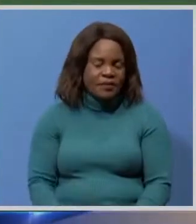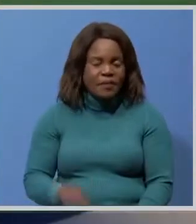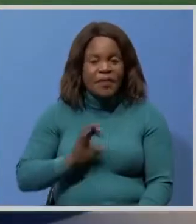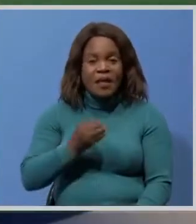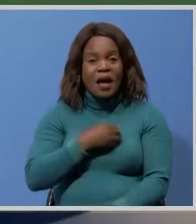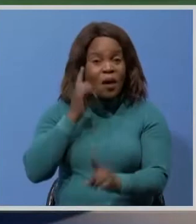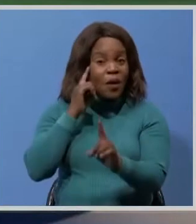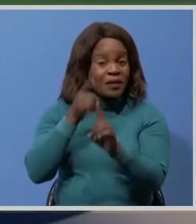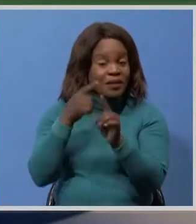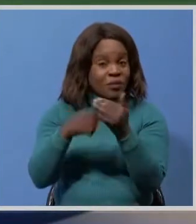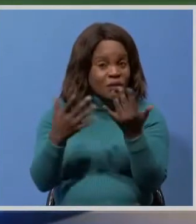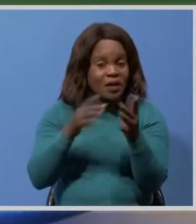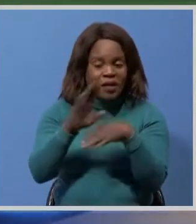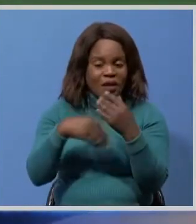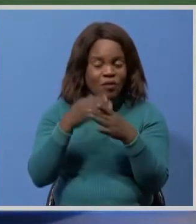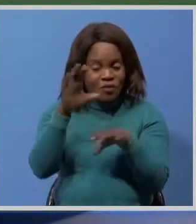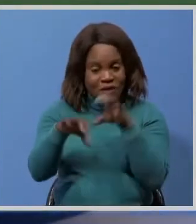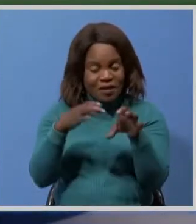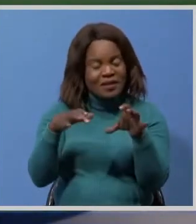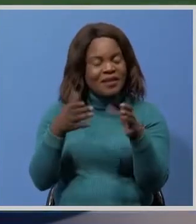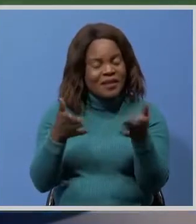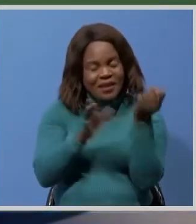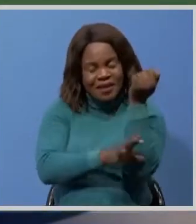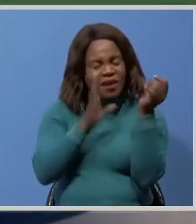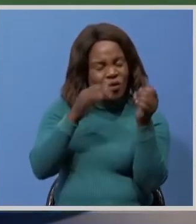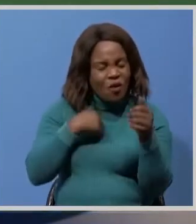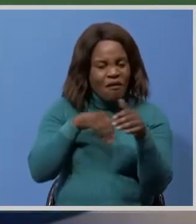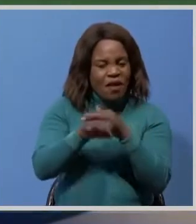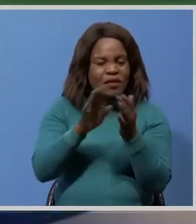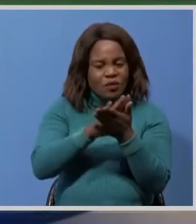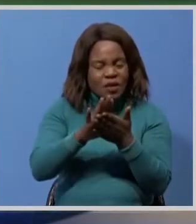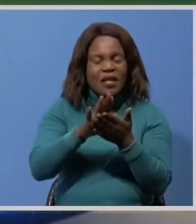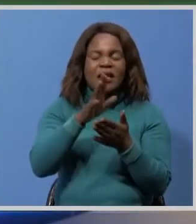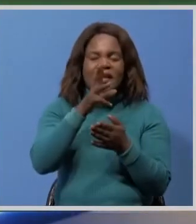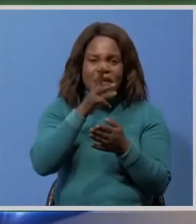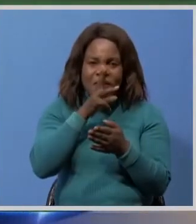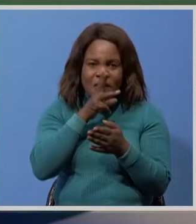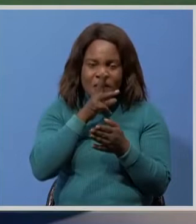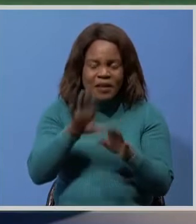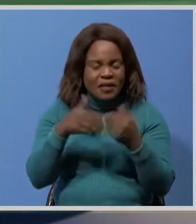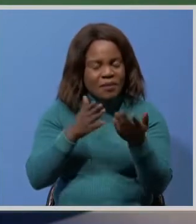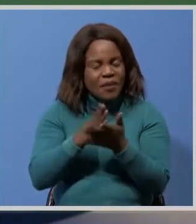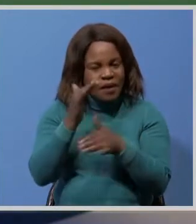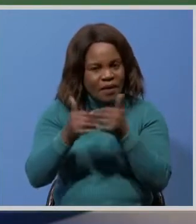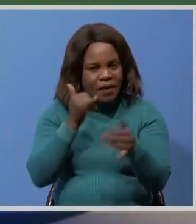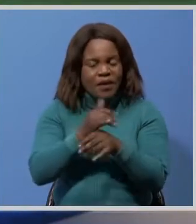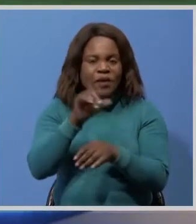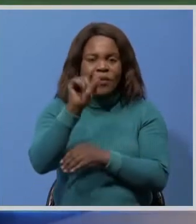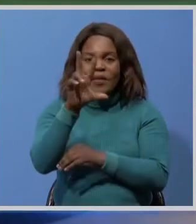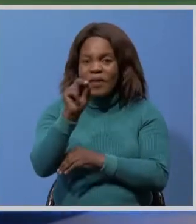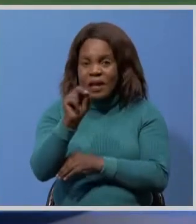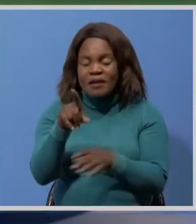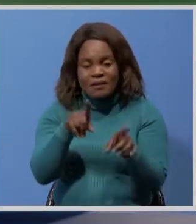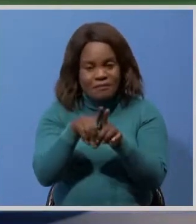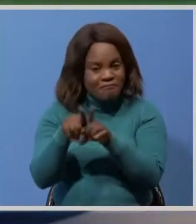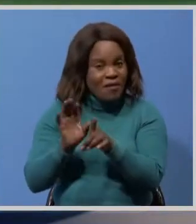all citizens in the country must have access to clean and safe water supply by the year 2030. And also,